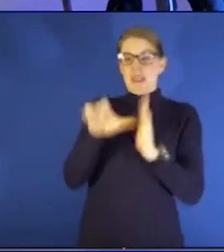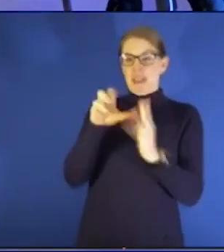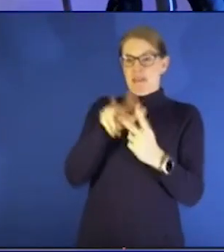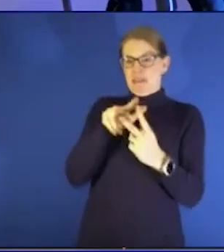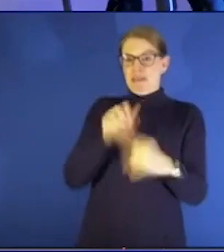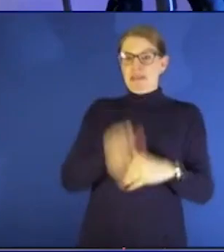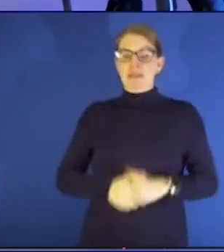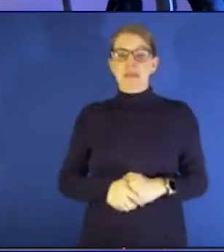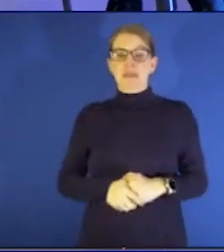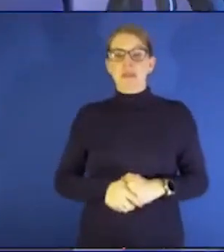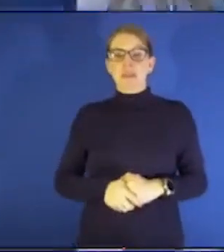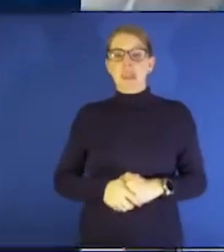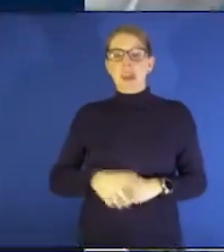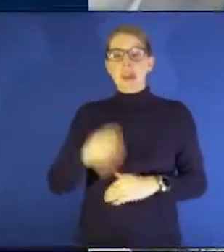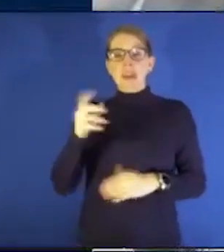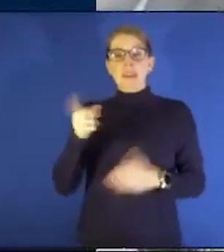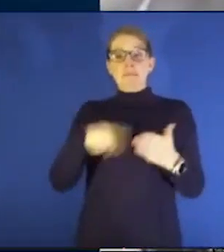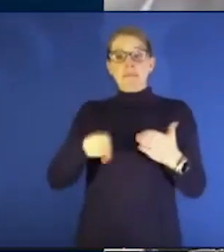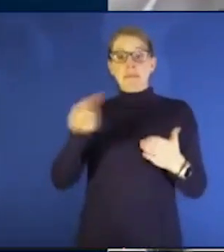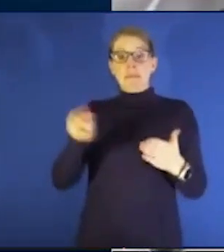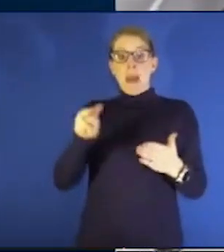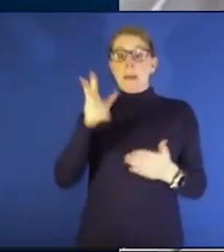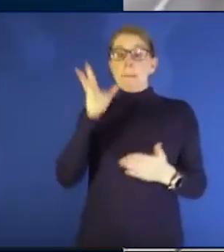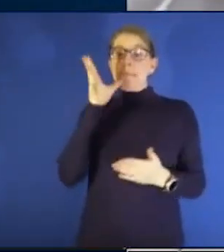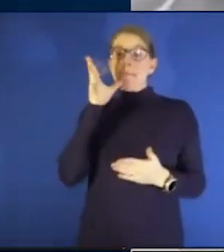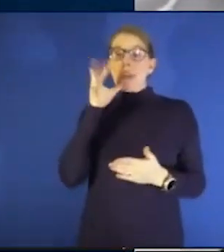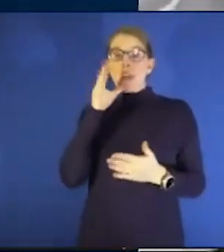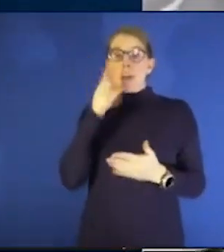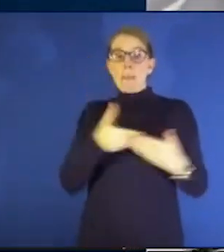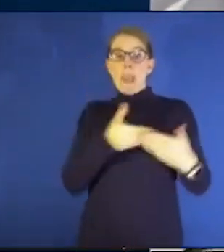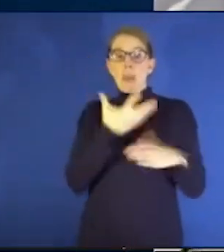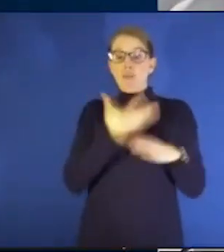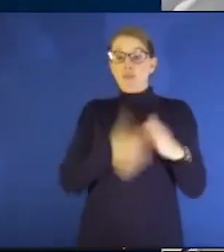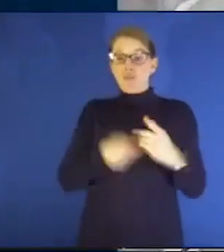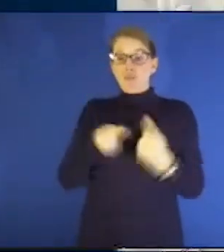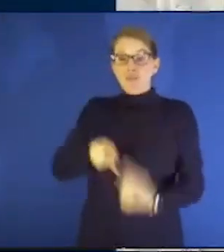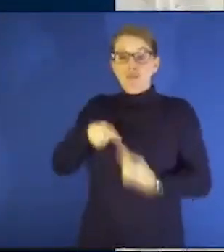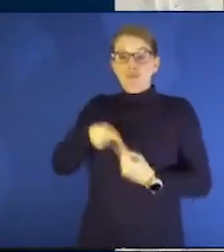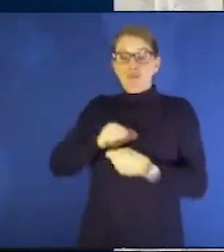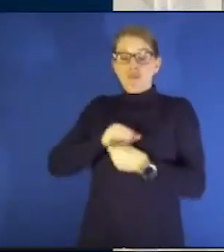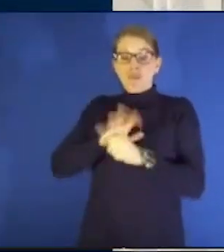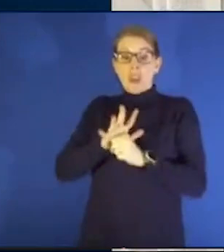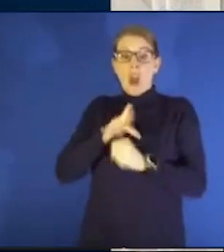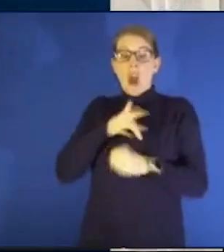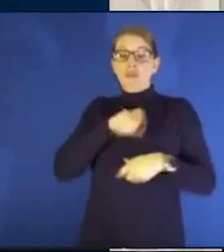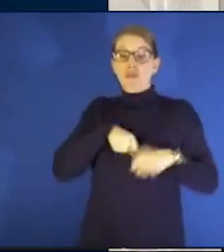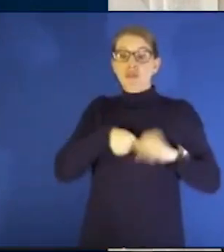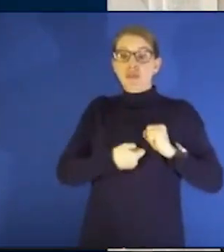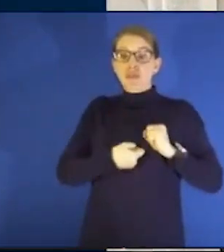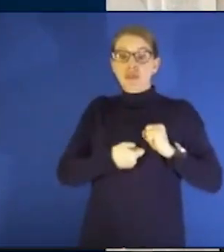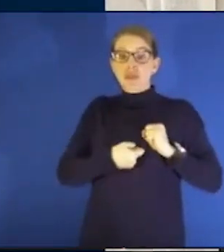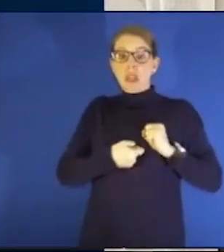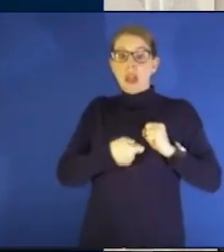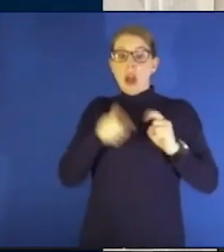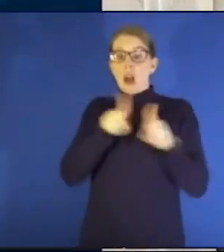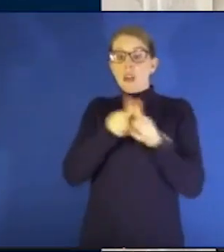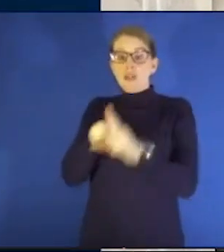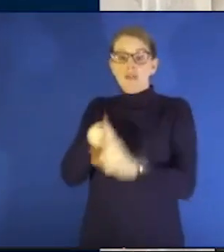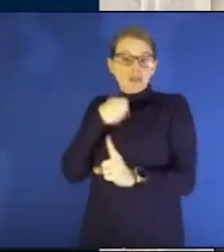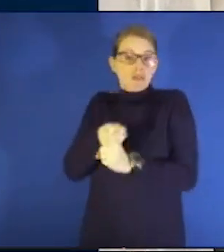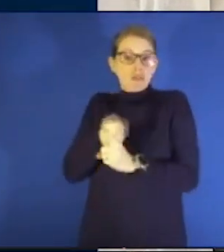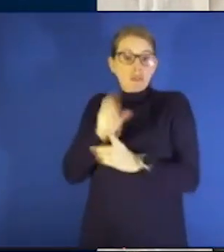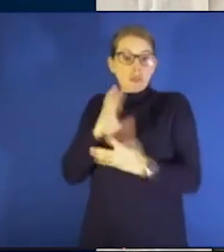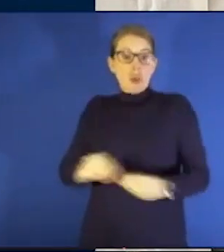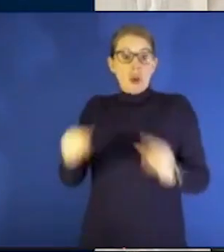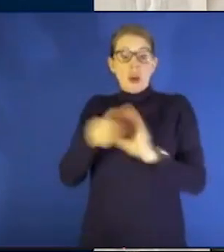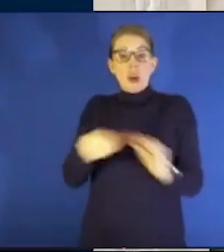Coming up on Monday, a mother who lost her baby while battling COVID shares her heartbreaking and also impactful story, what she wants expecting